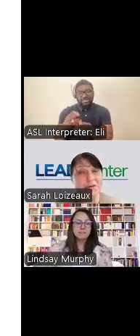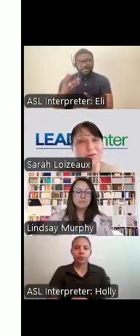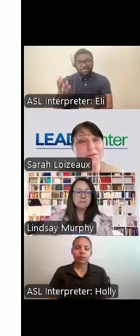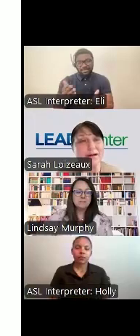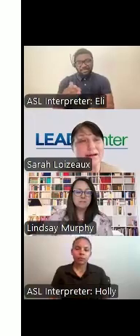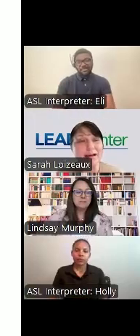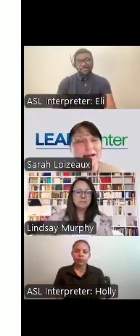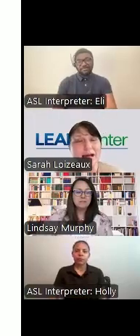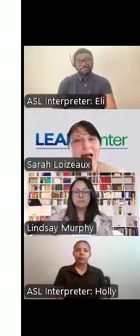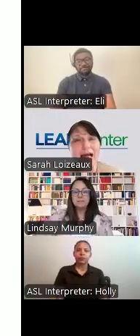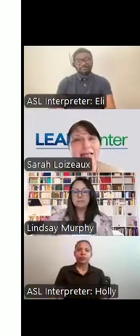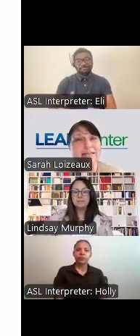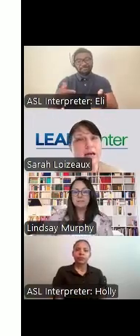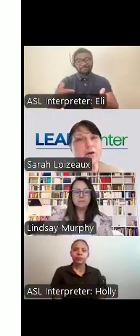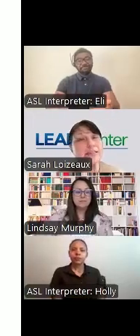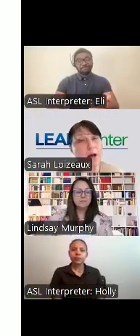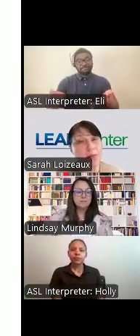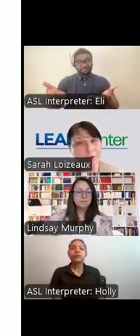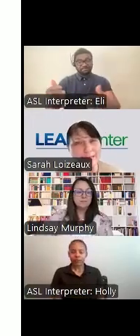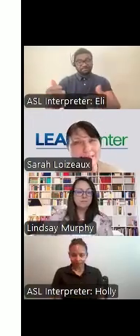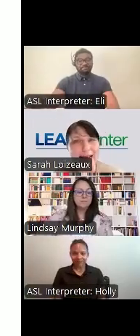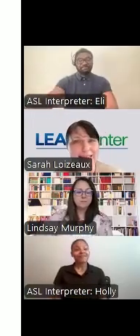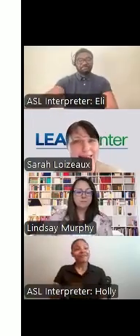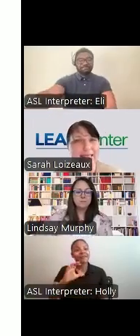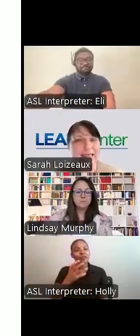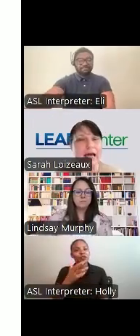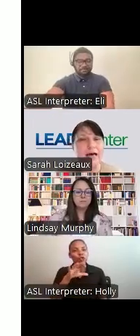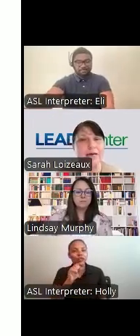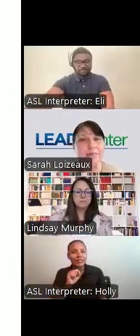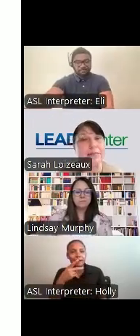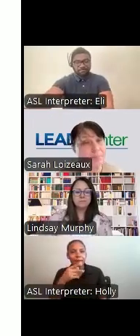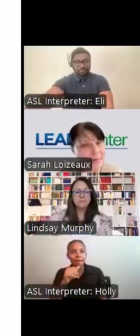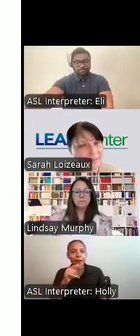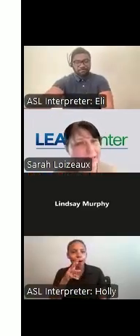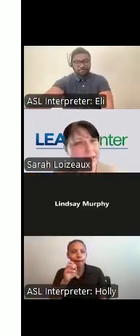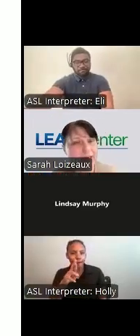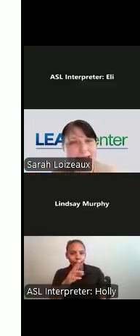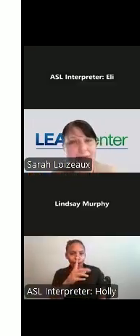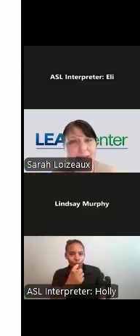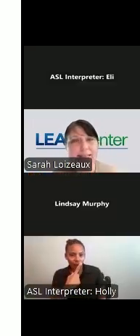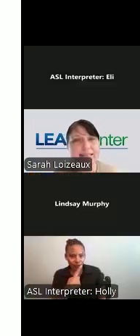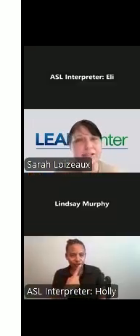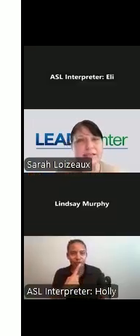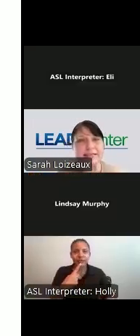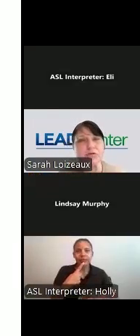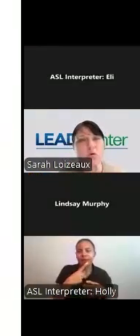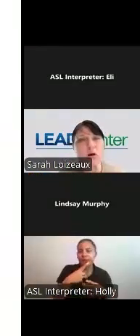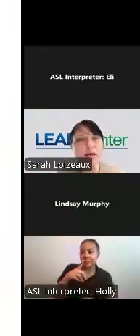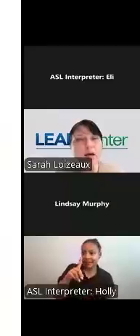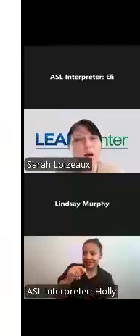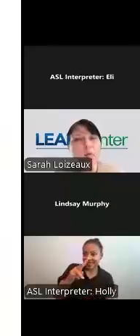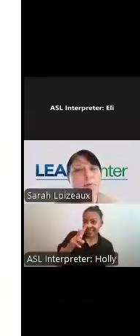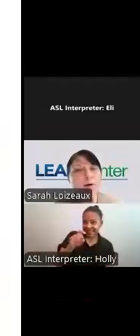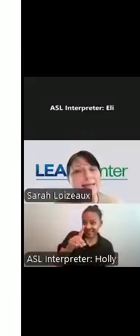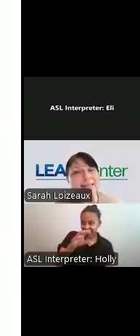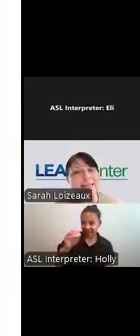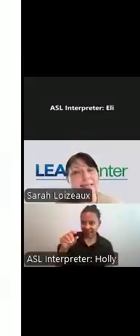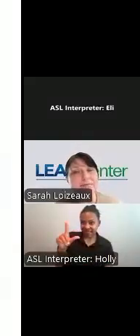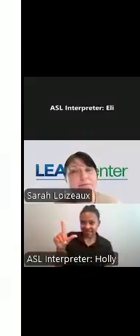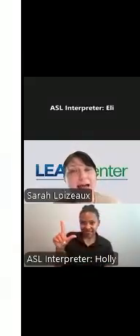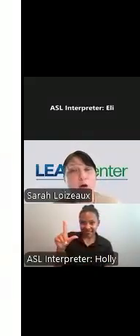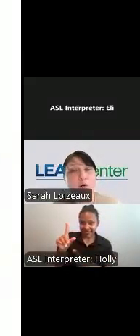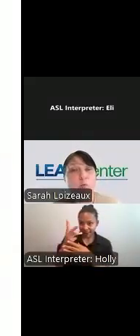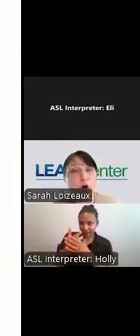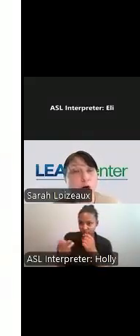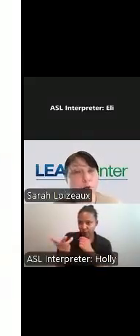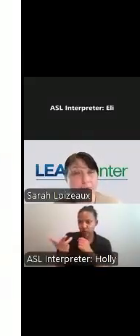Thank you. And Chris Palmer is asking, mainly David and Lindsay, she says in New York, what practices have